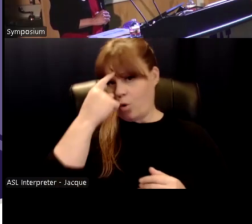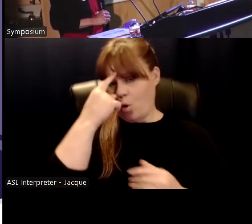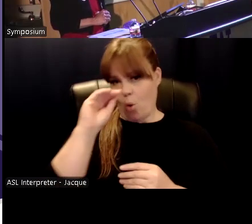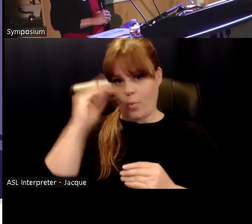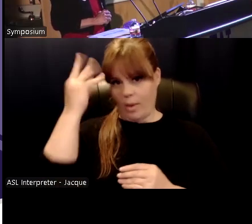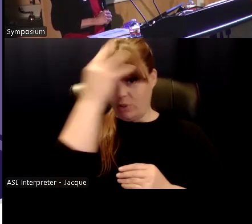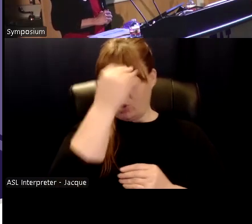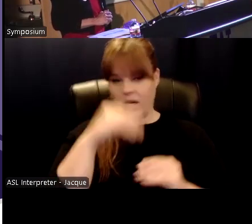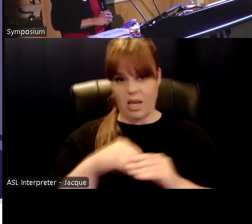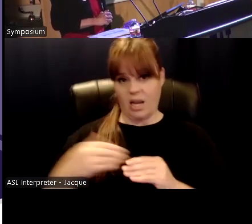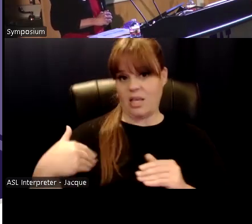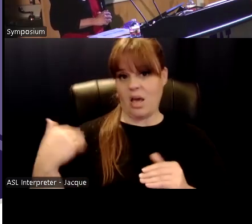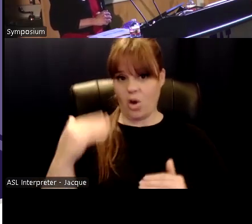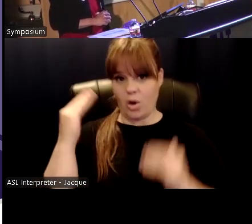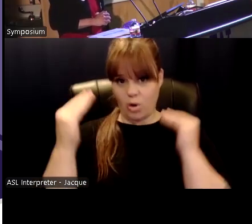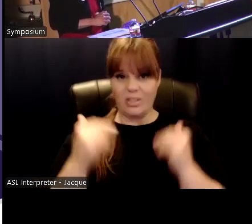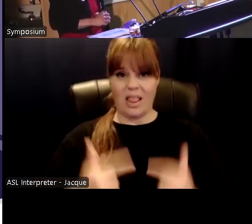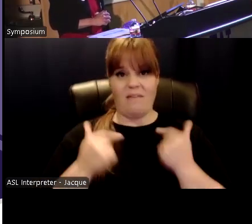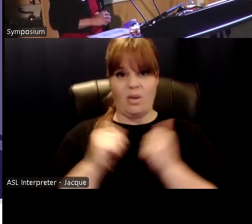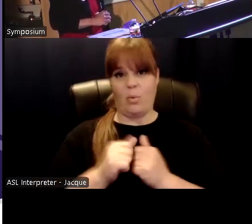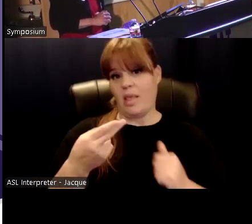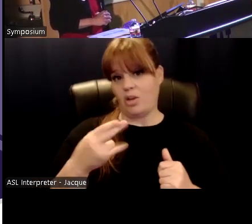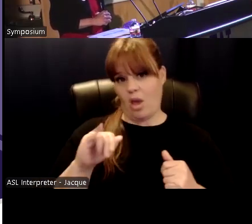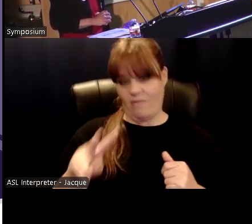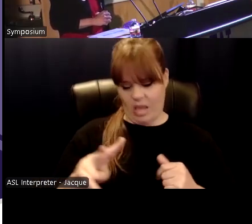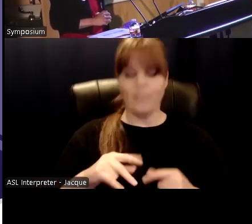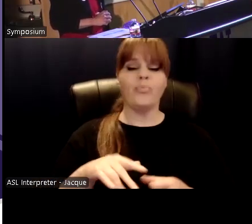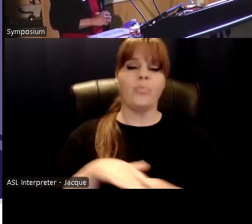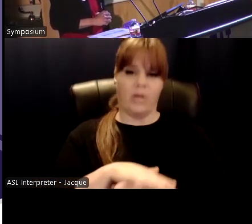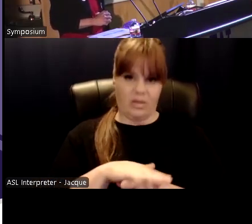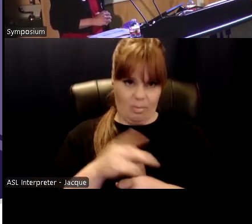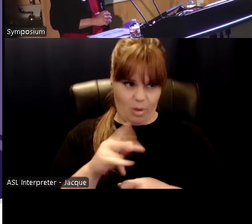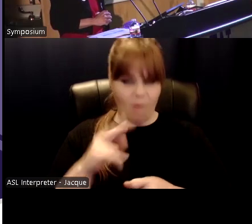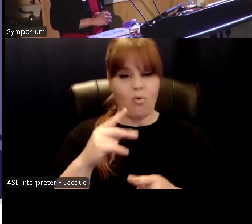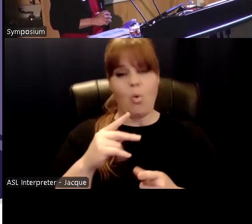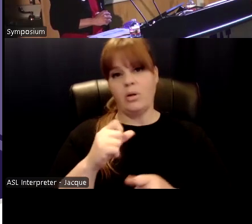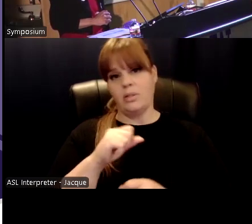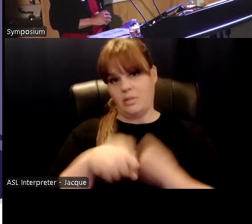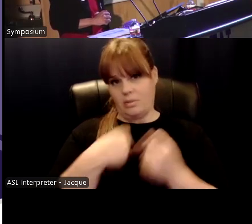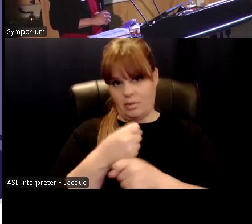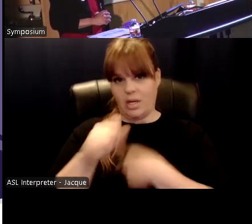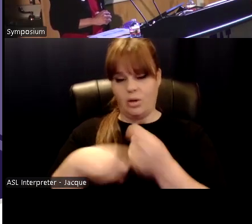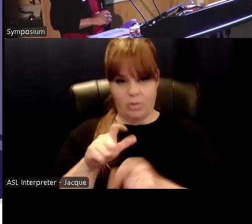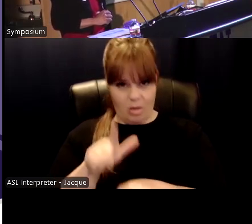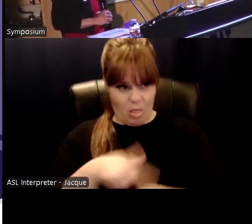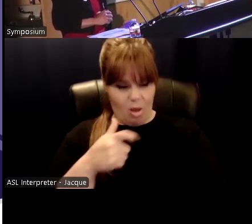adults living with HIV. And she is the site PI for the decades-long NIH-funded Charter